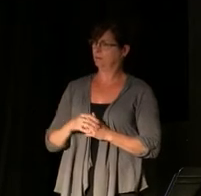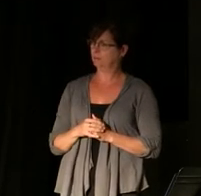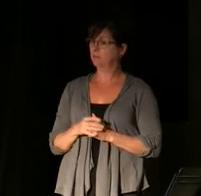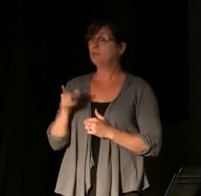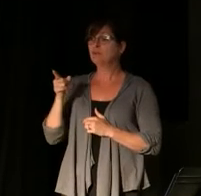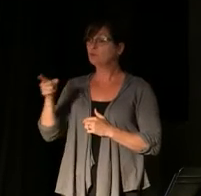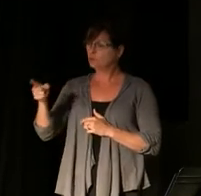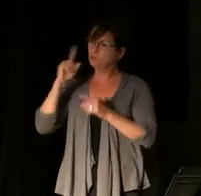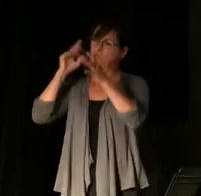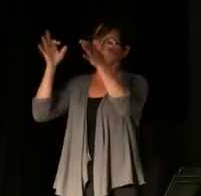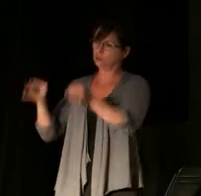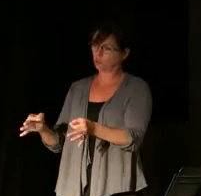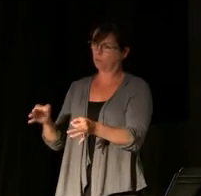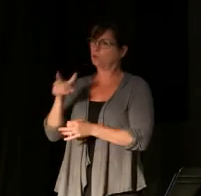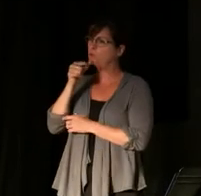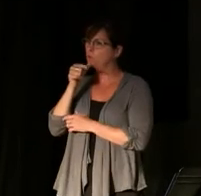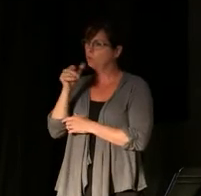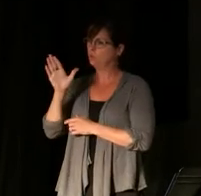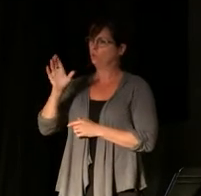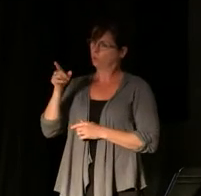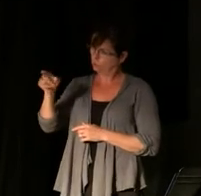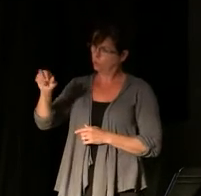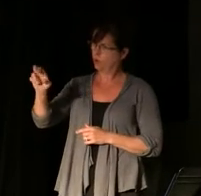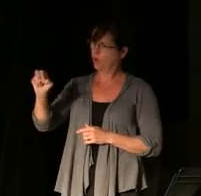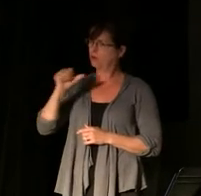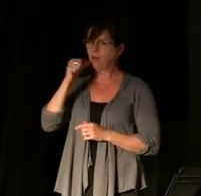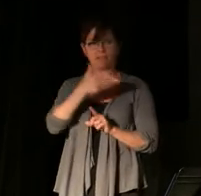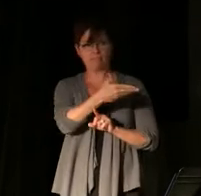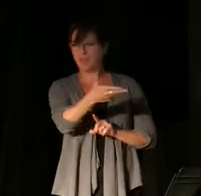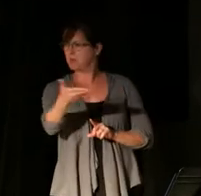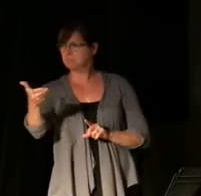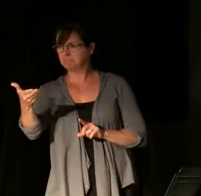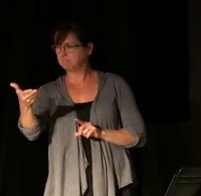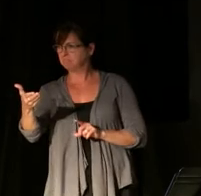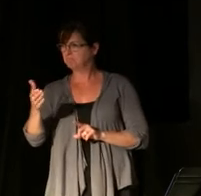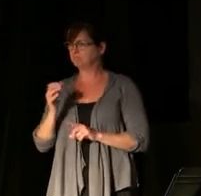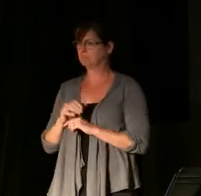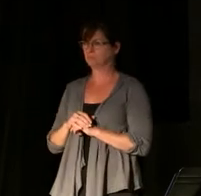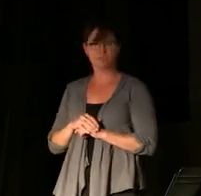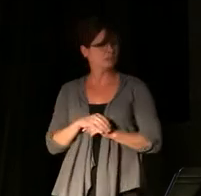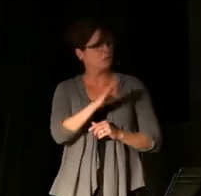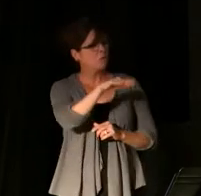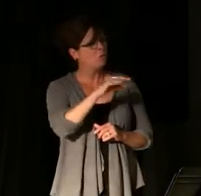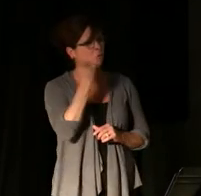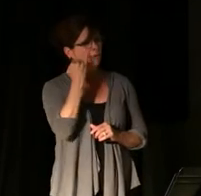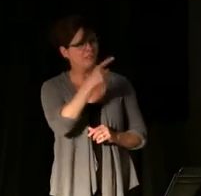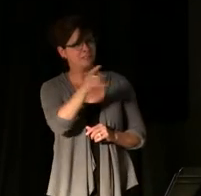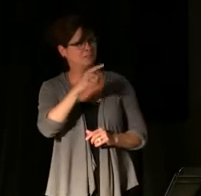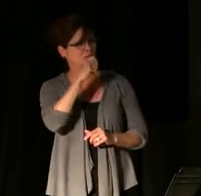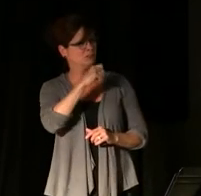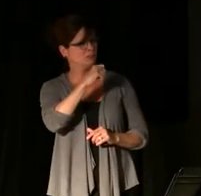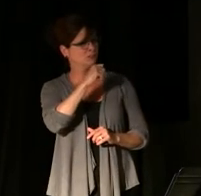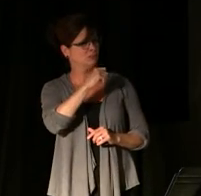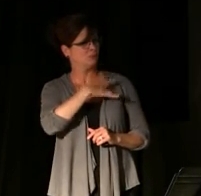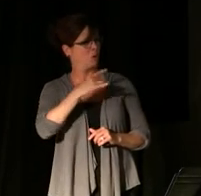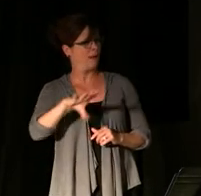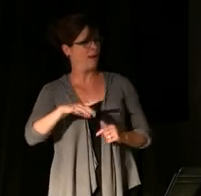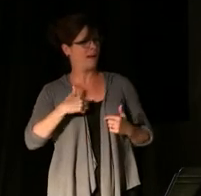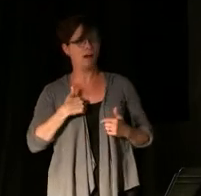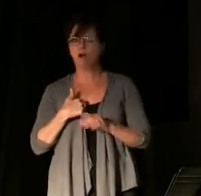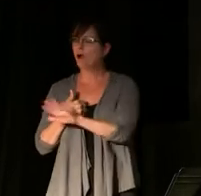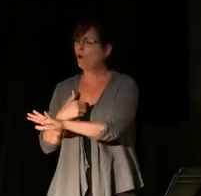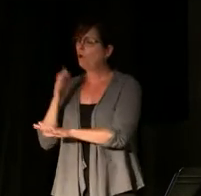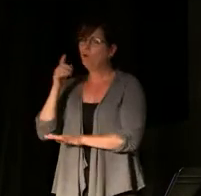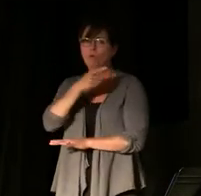You determine who you are, not them. But what if they don't like me? They're going